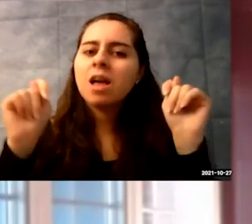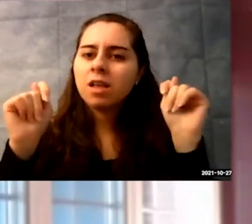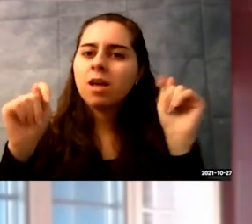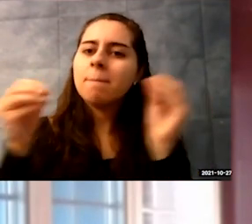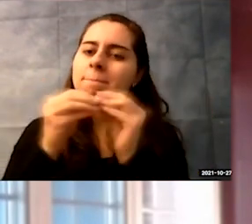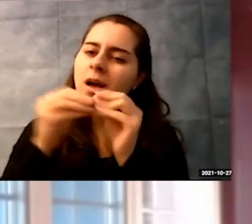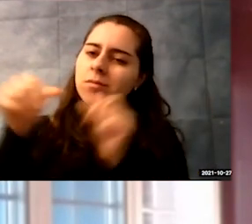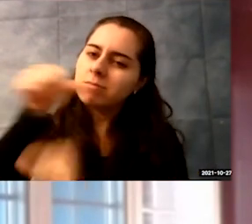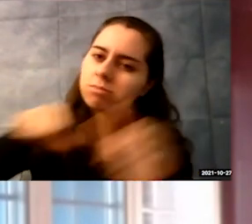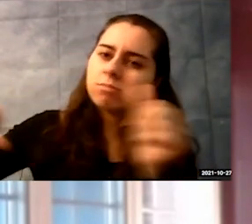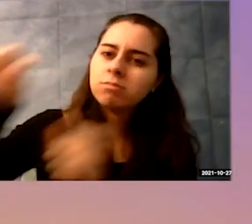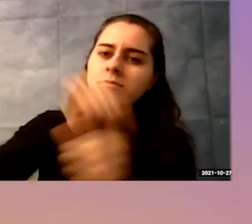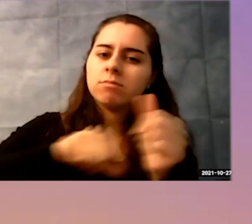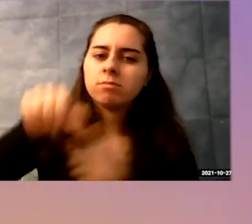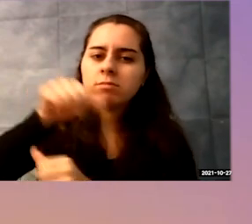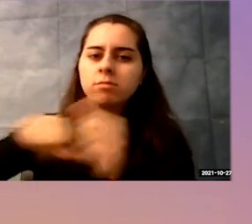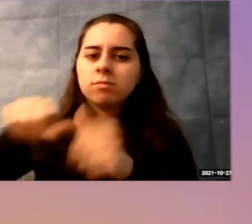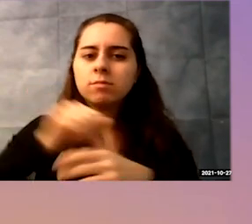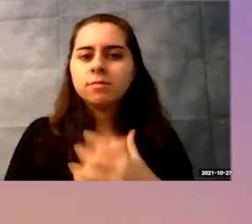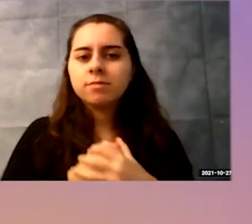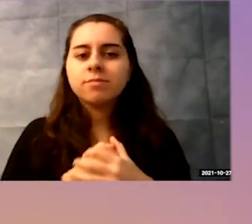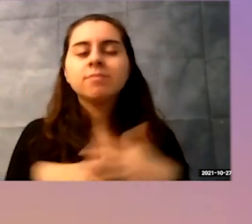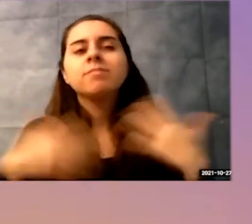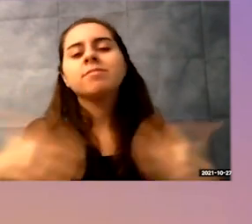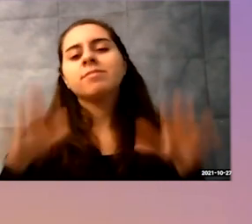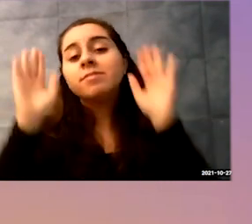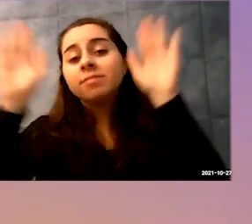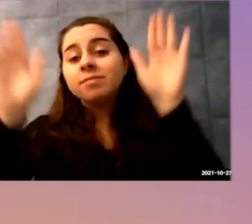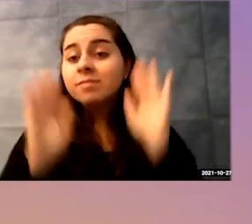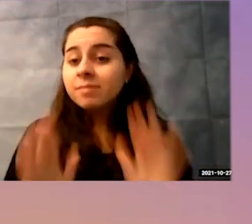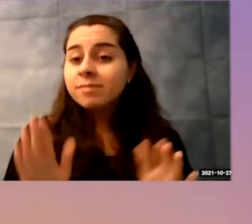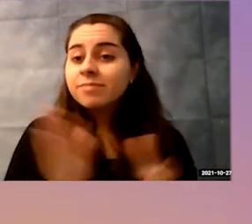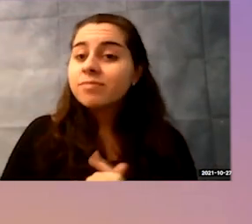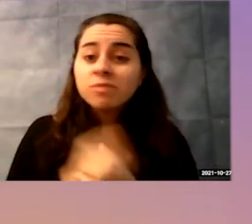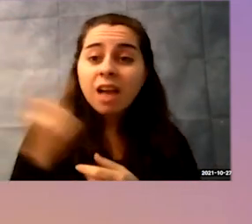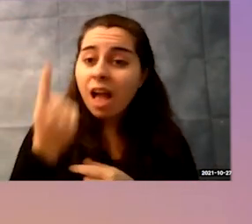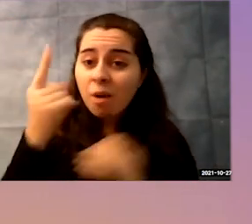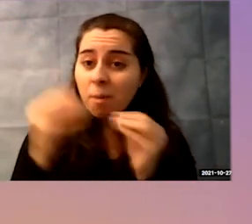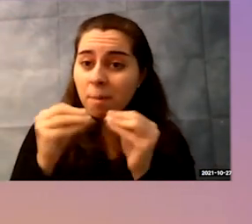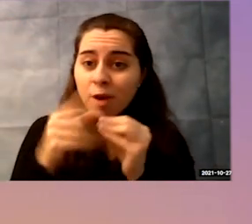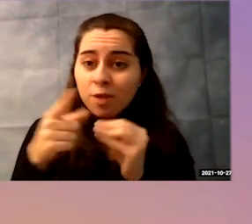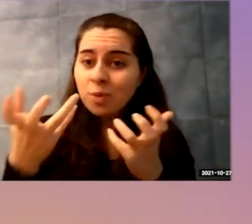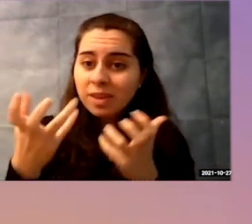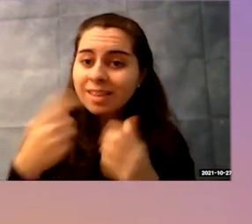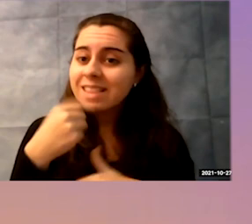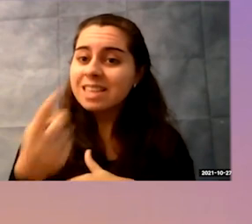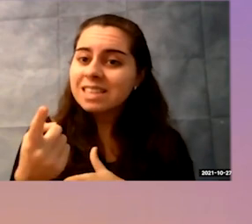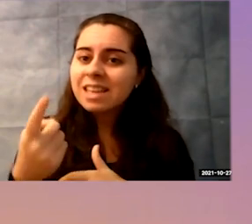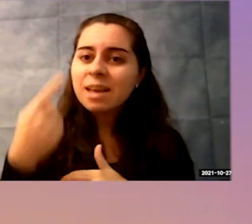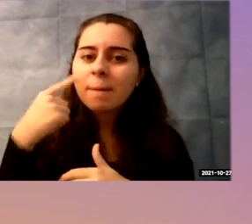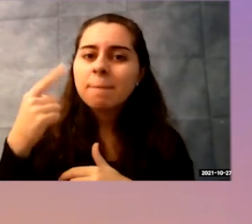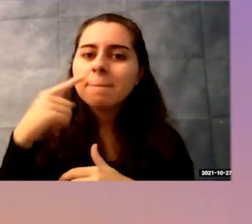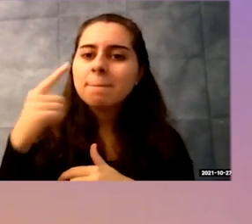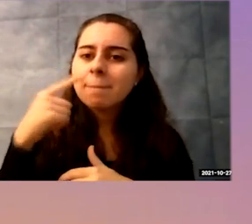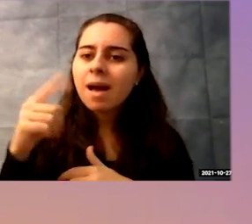other organizations. Amazing. Do you have any final thoughts about how we can build from these